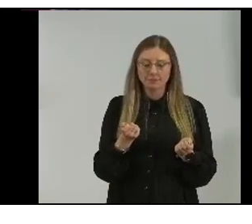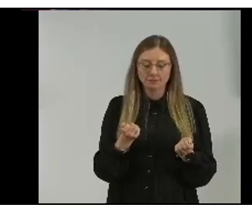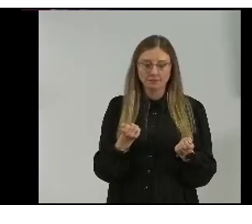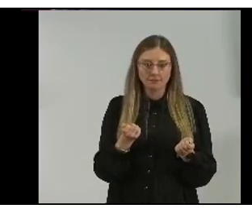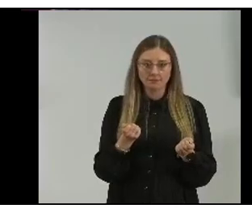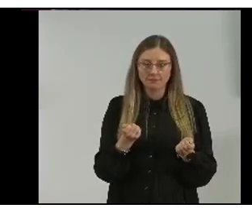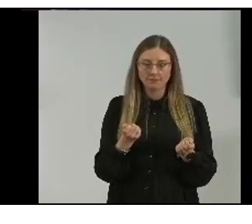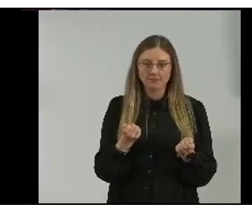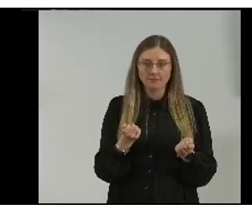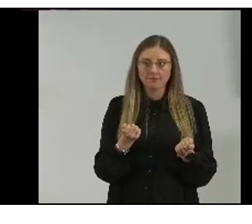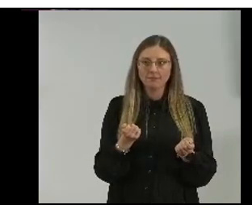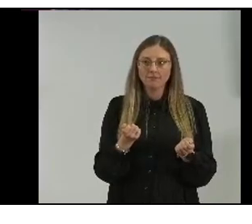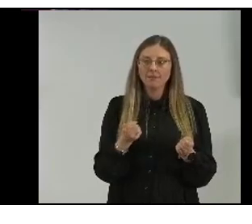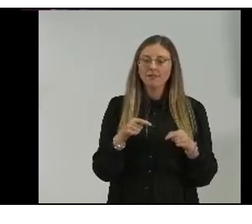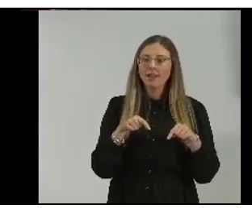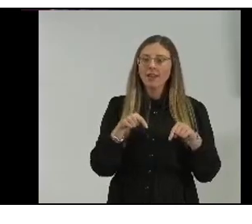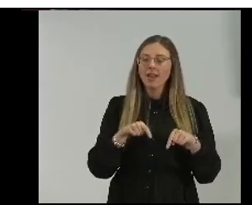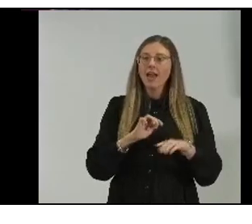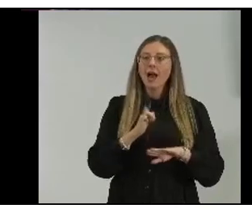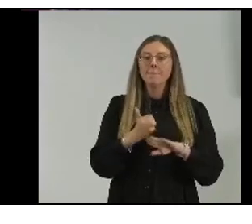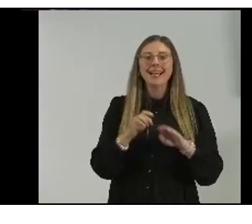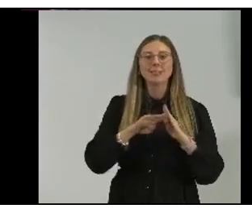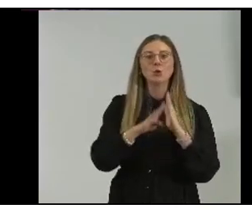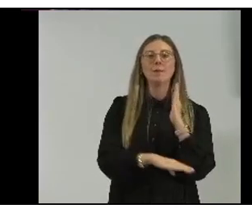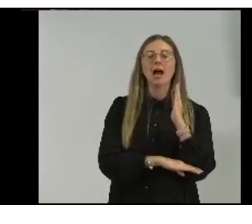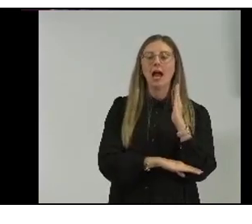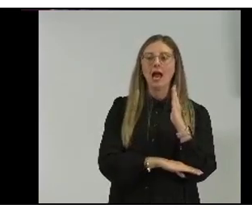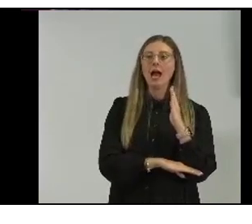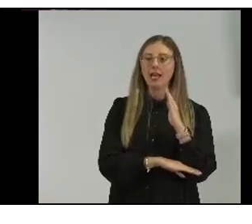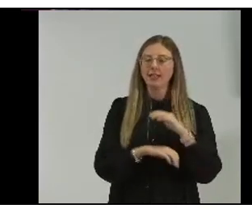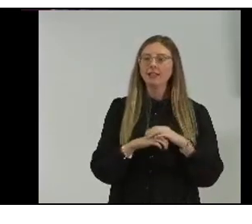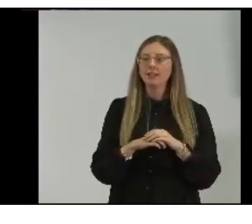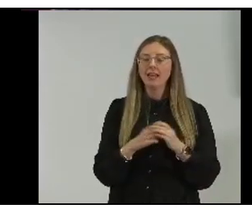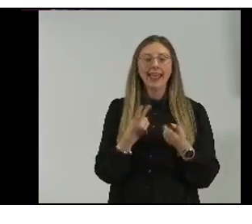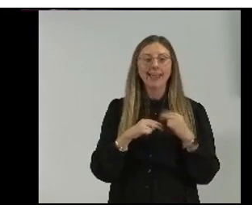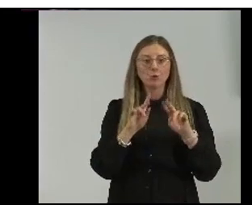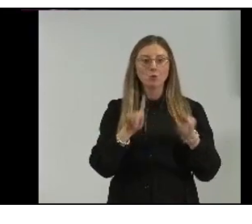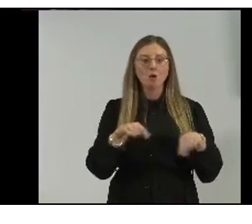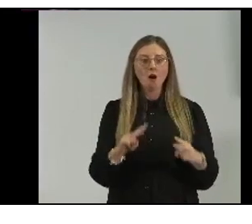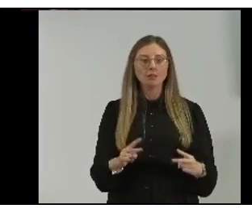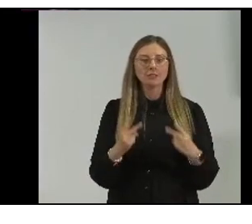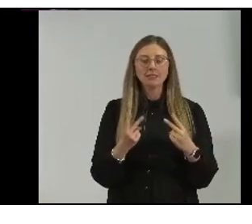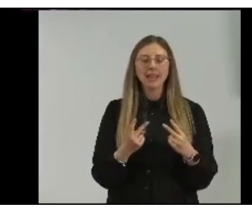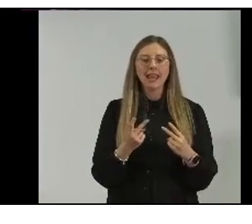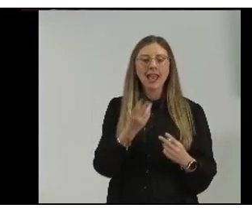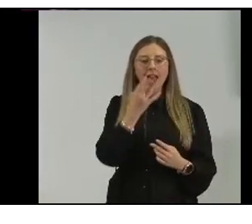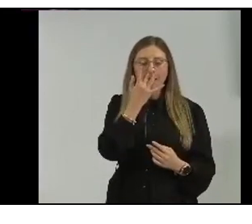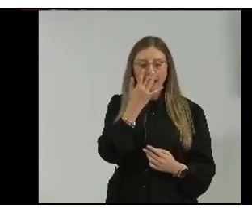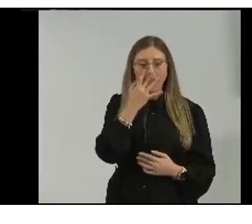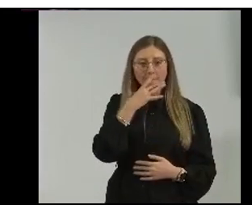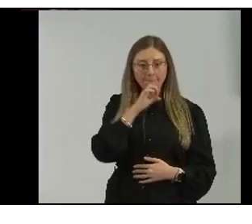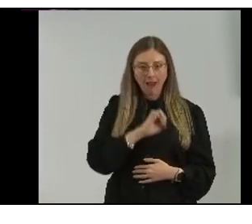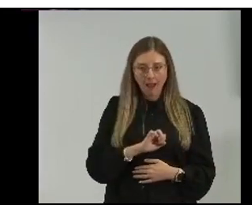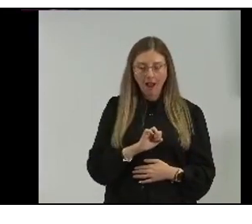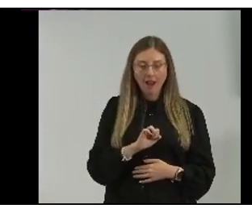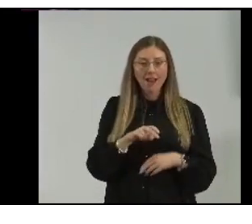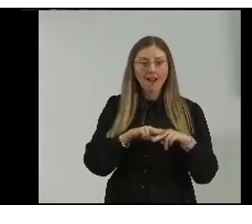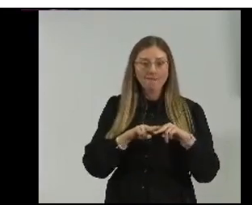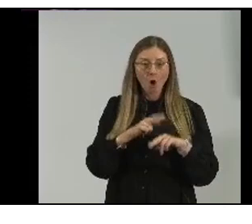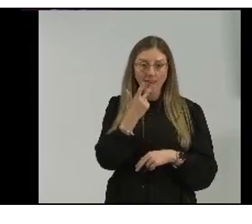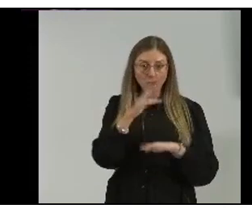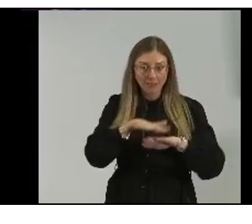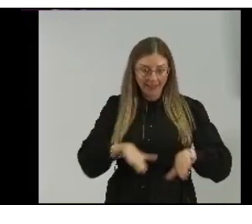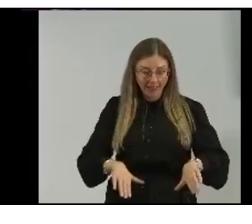and Africa. I'm based in Dubai, and for those of you who cannot see me, I'm a middle-aged man, a father of